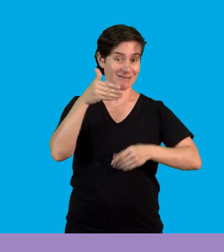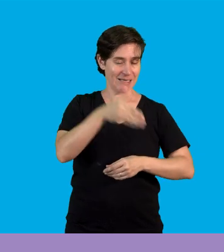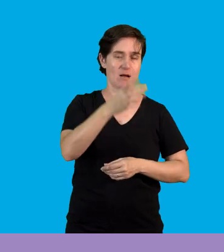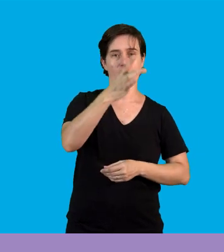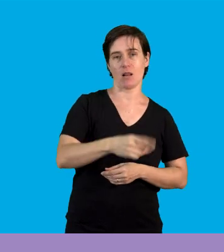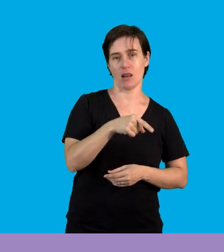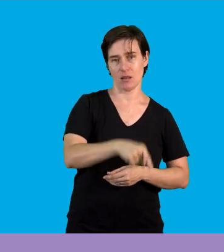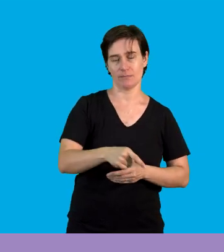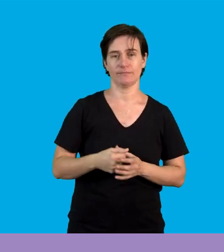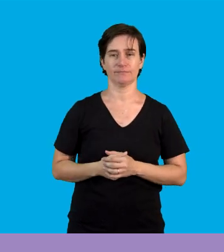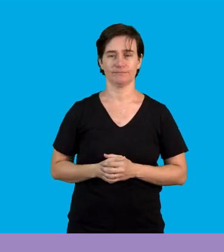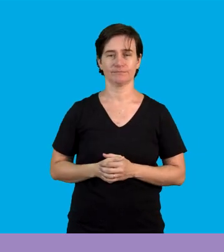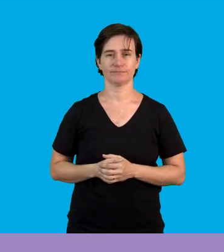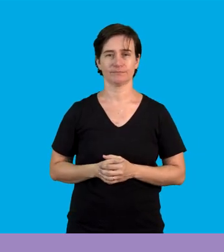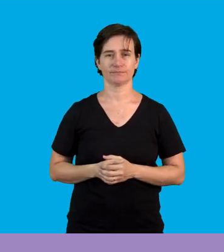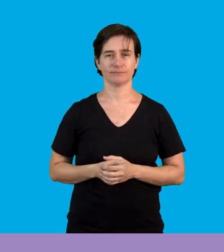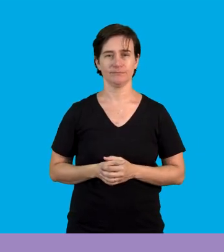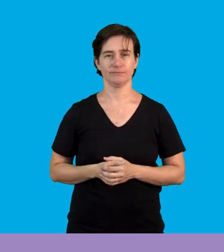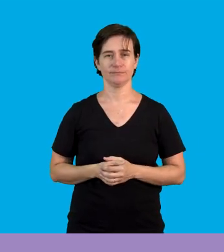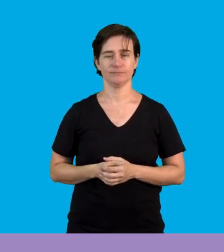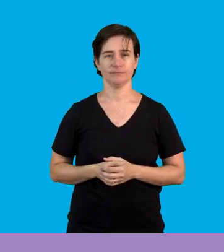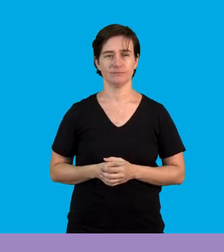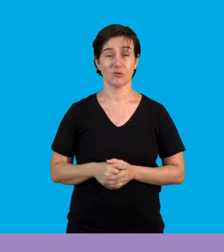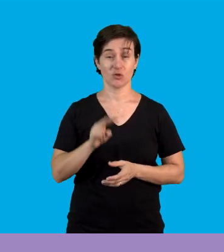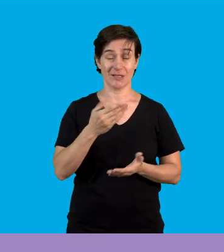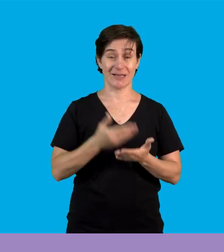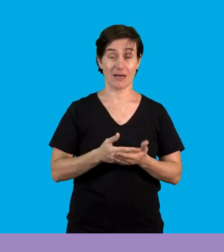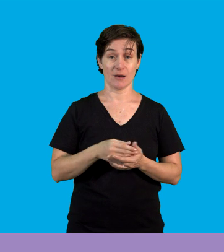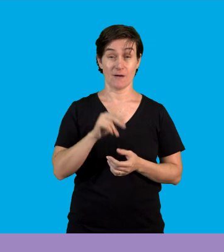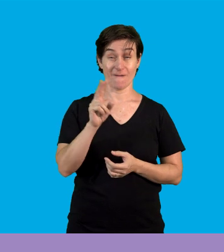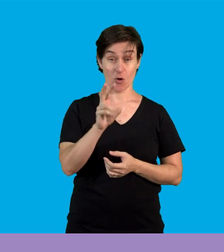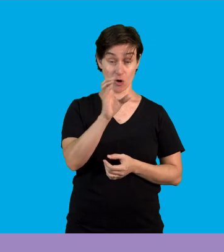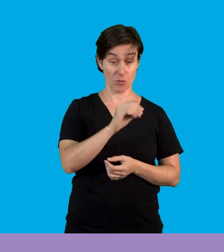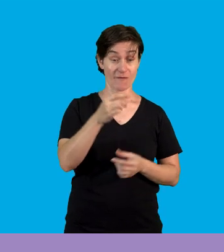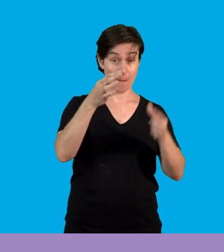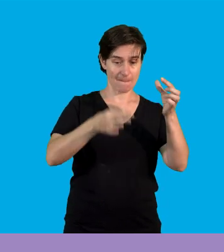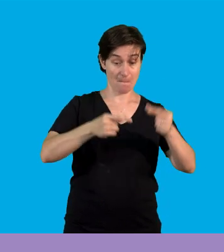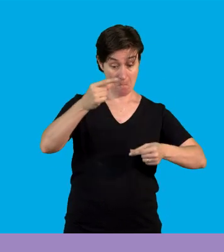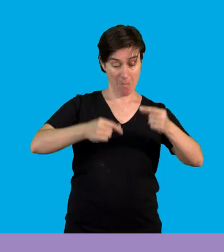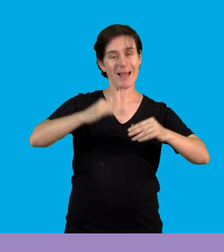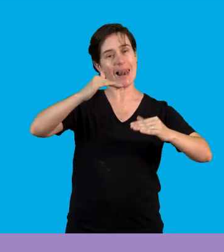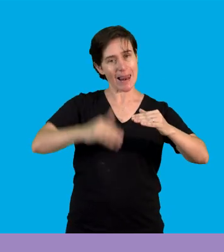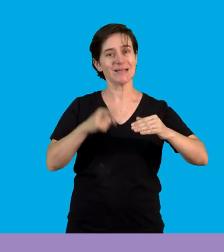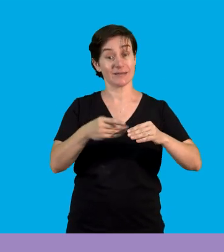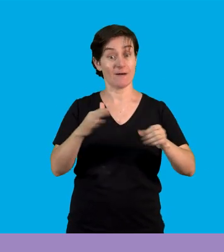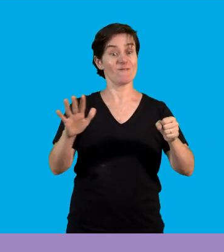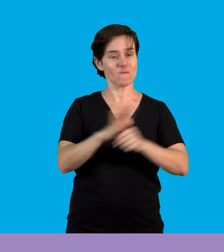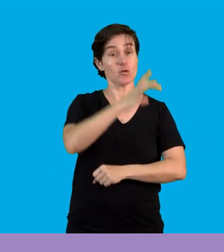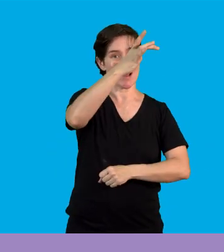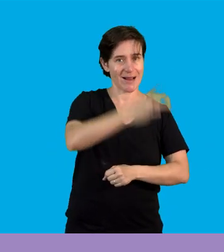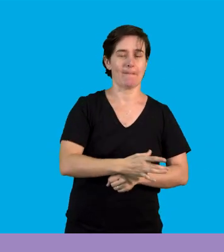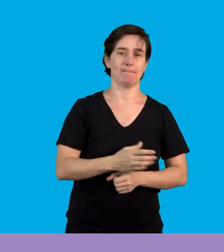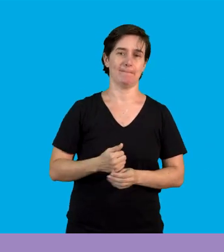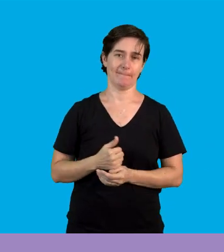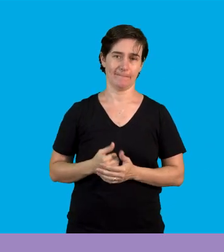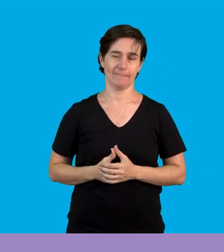is inside the glass. And as we can see there, the volume of the milk is less than the